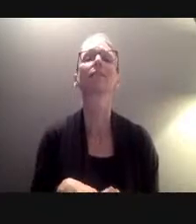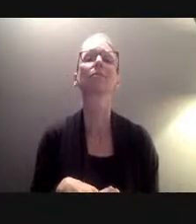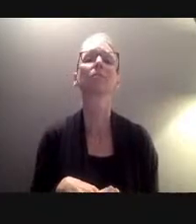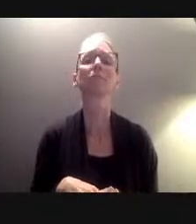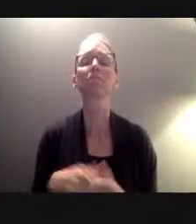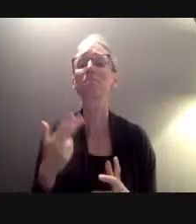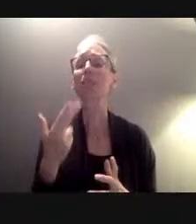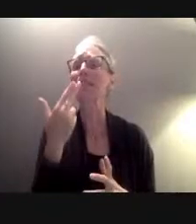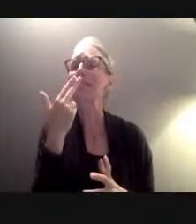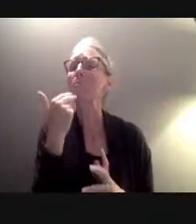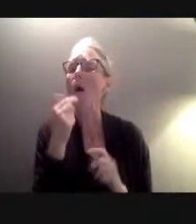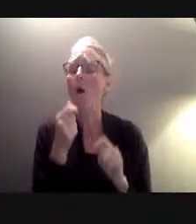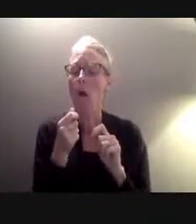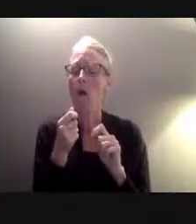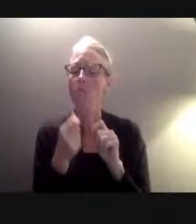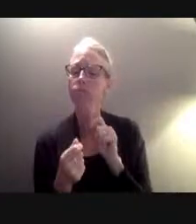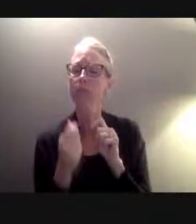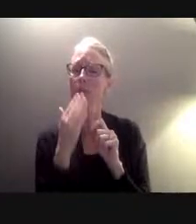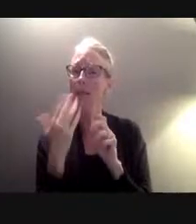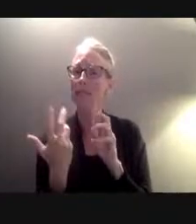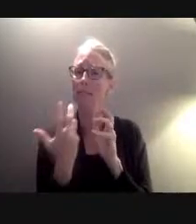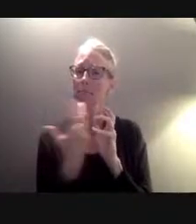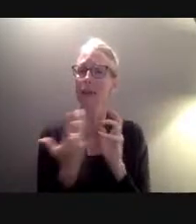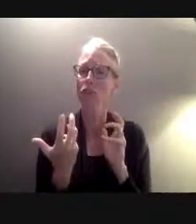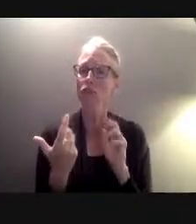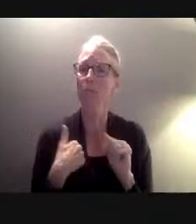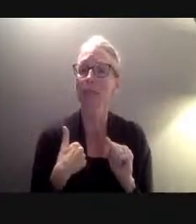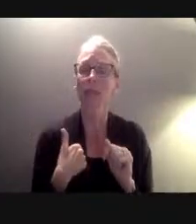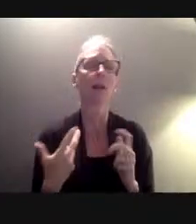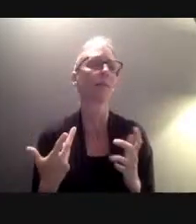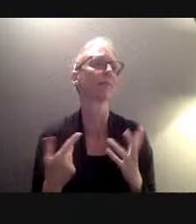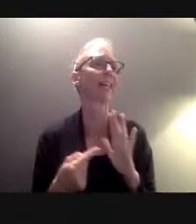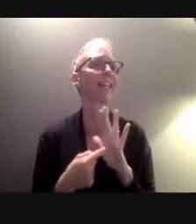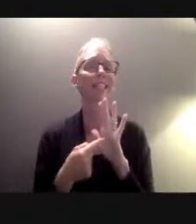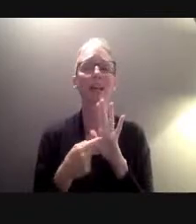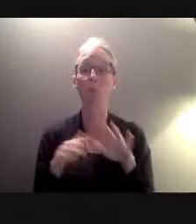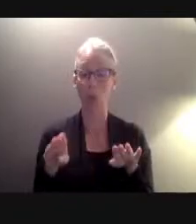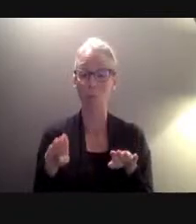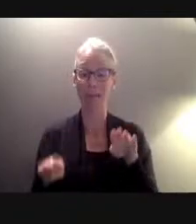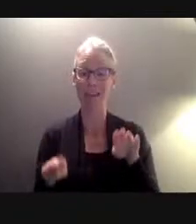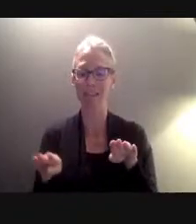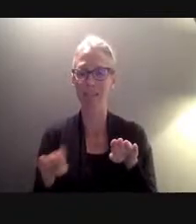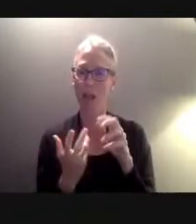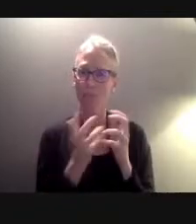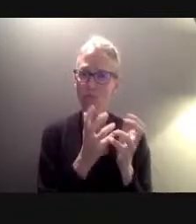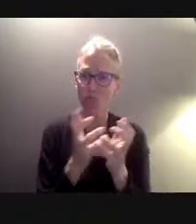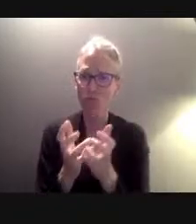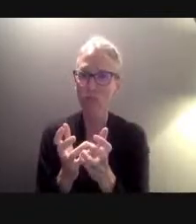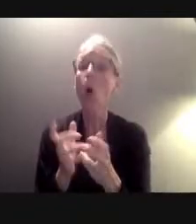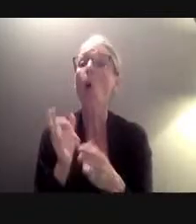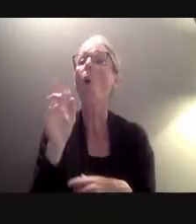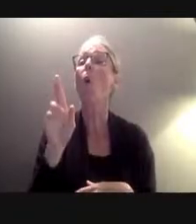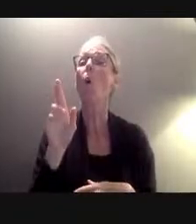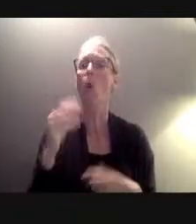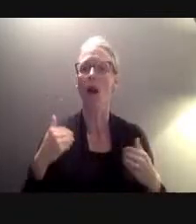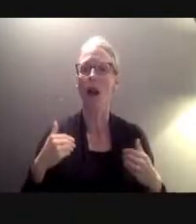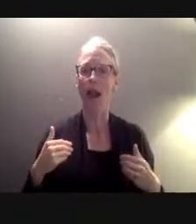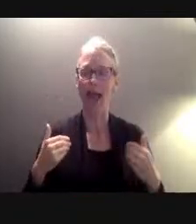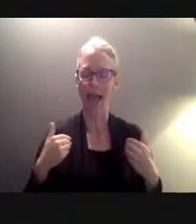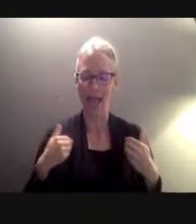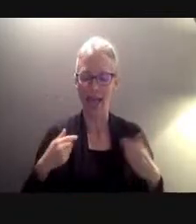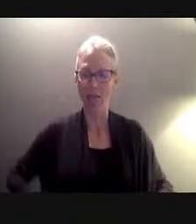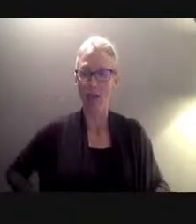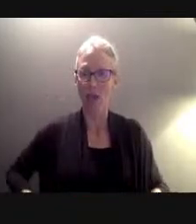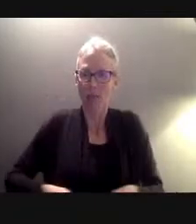the pedals or something to put over your like your waist to keep you on the bike,